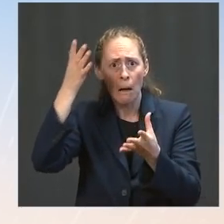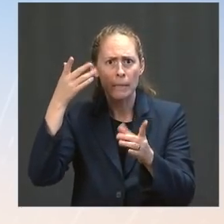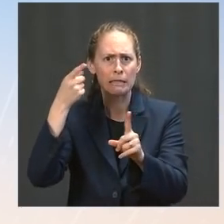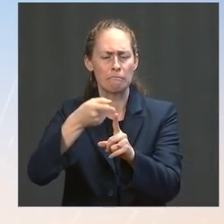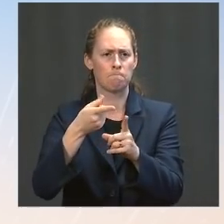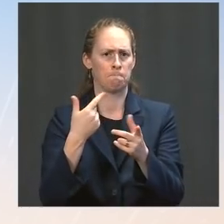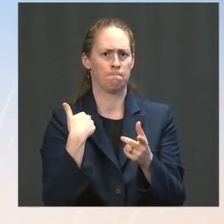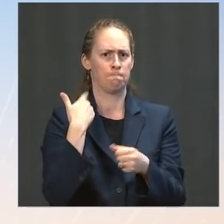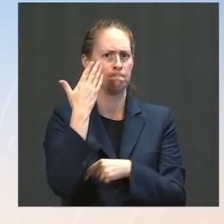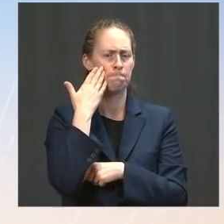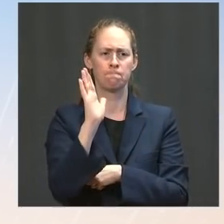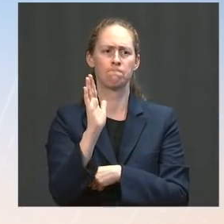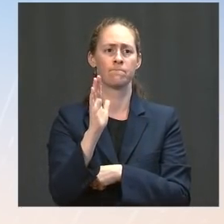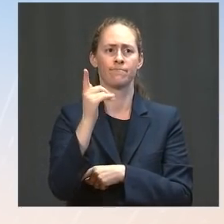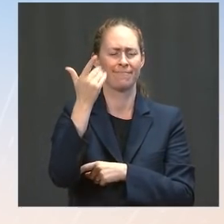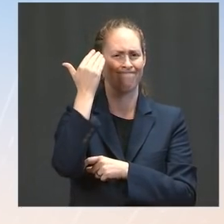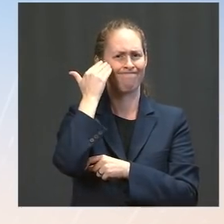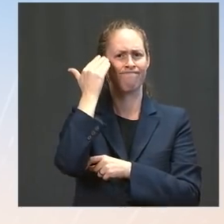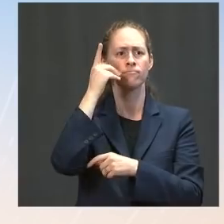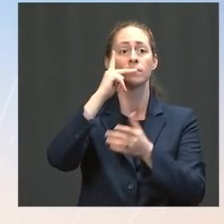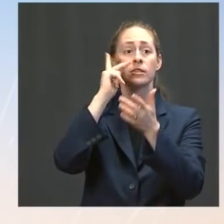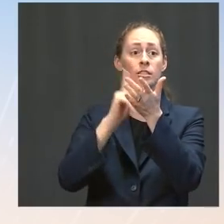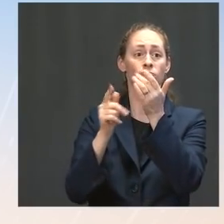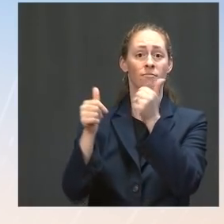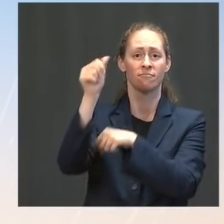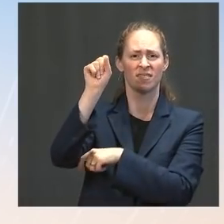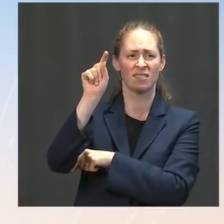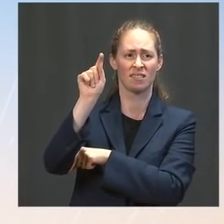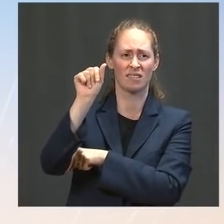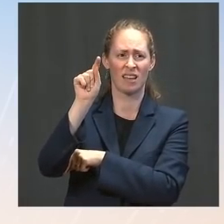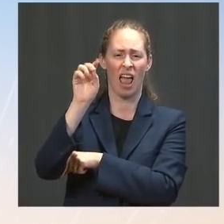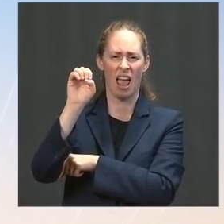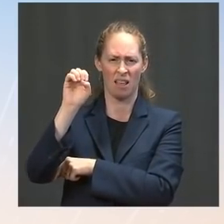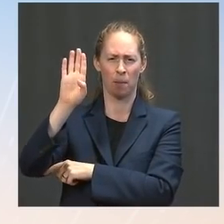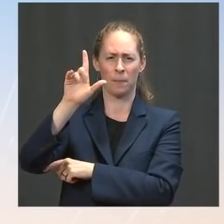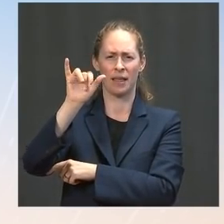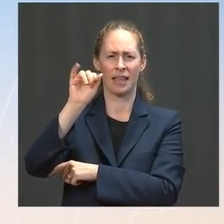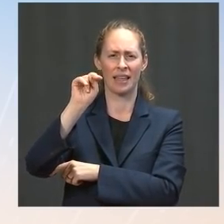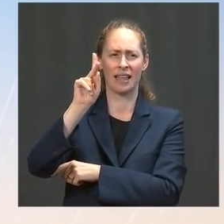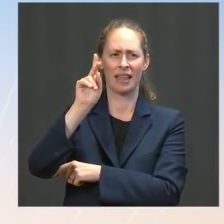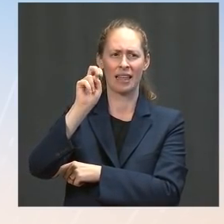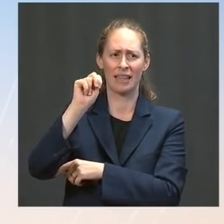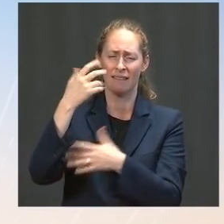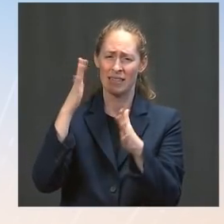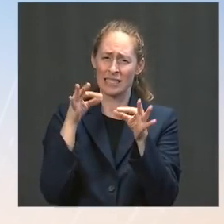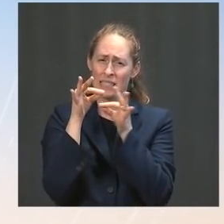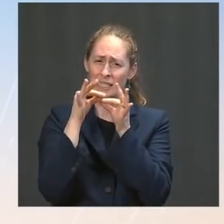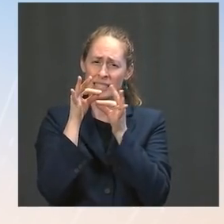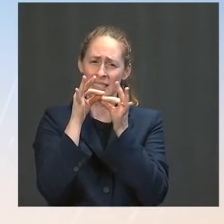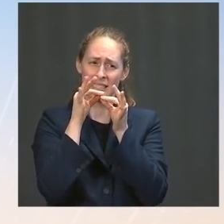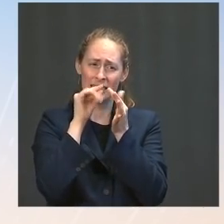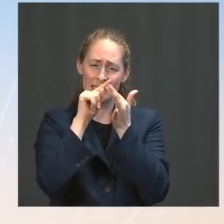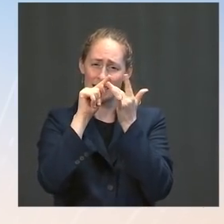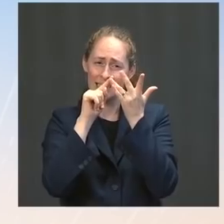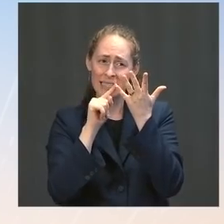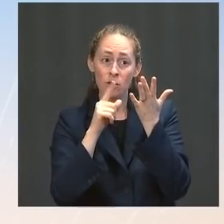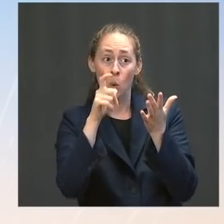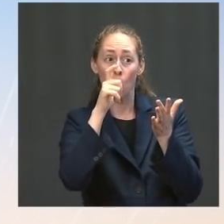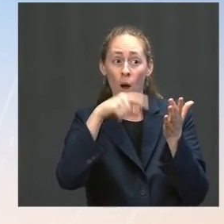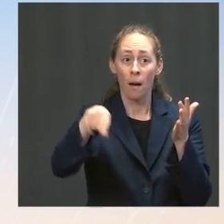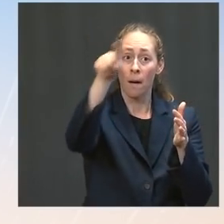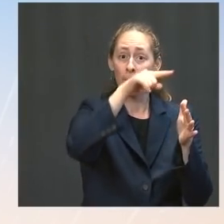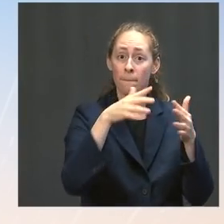and he made a joke. So what's so funny? Well, I think the question he was asked, if I remember correctly, was about